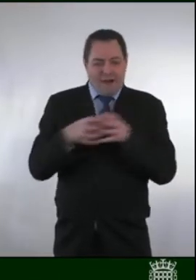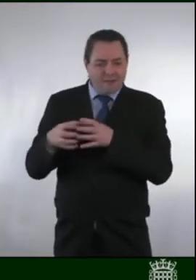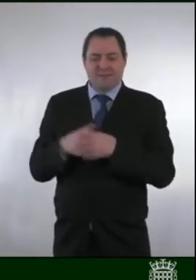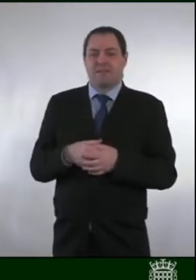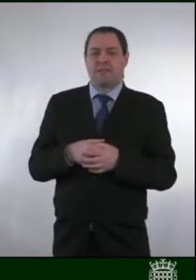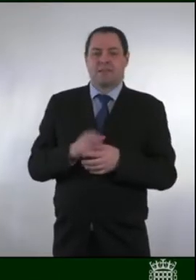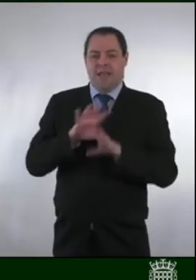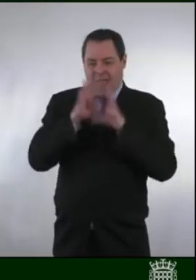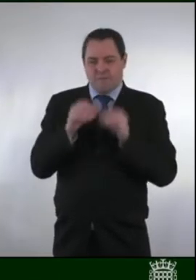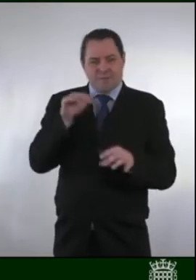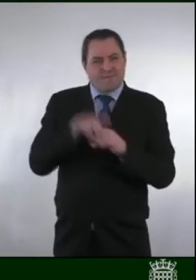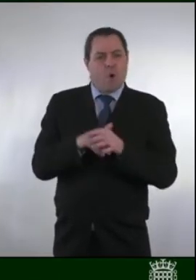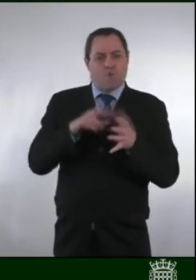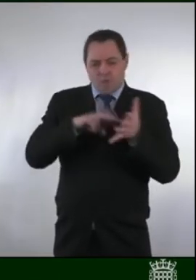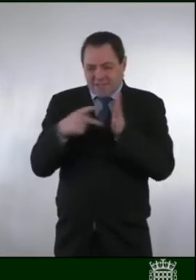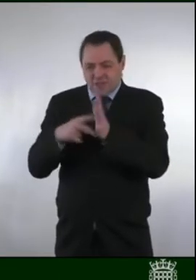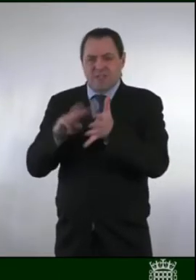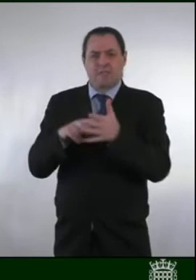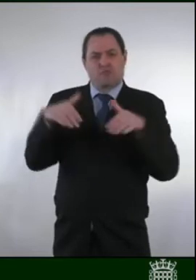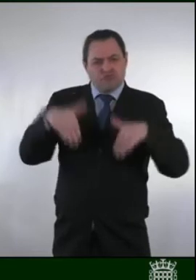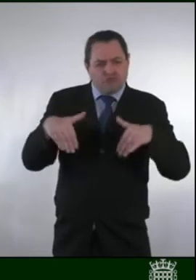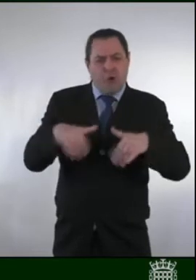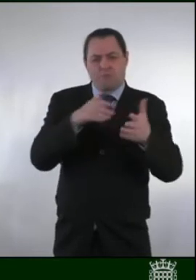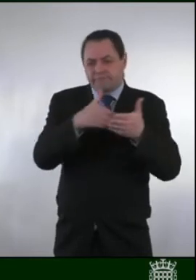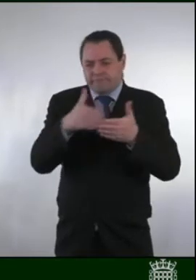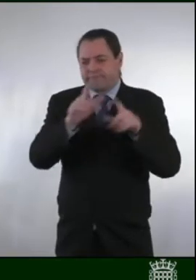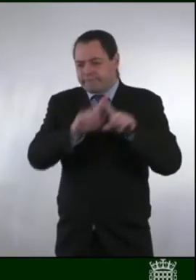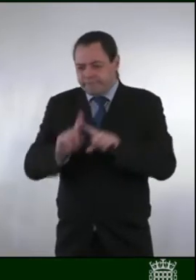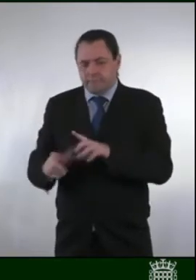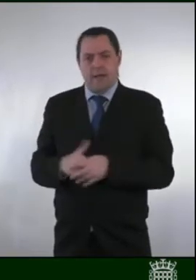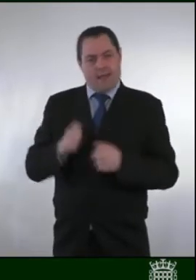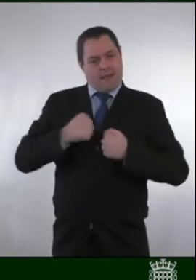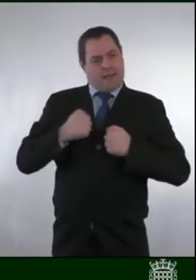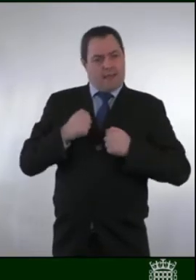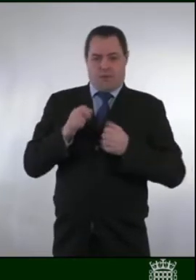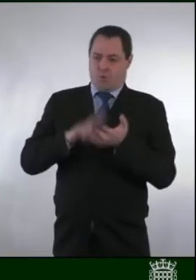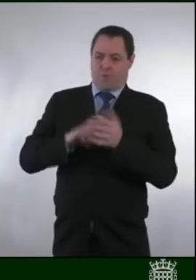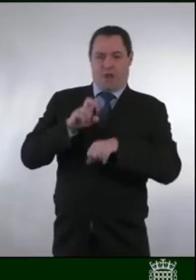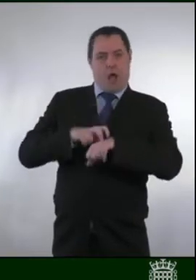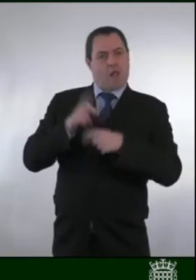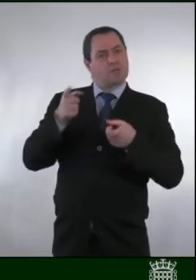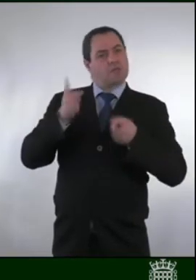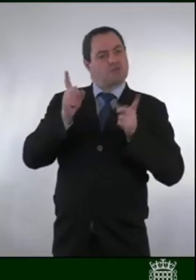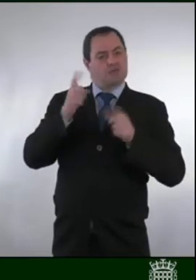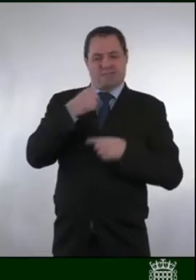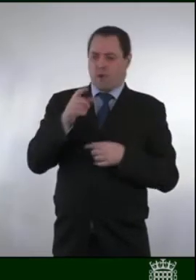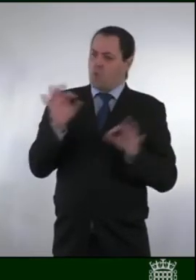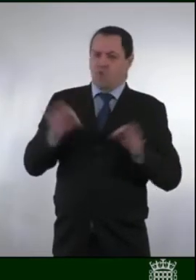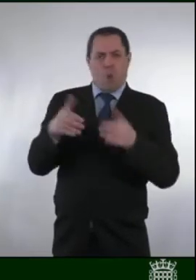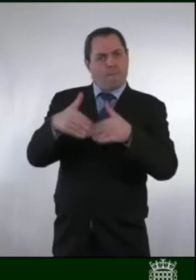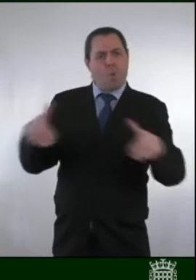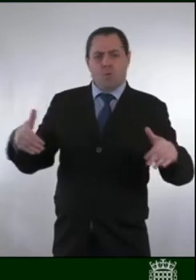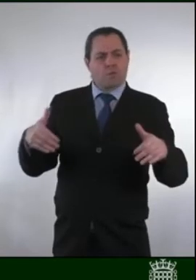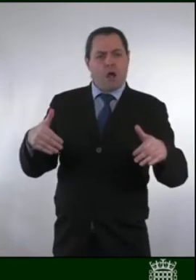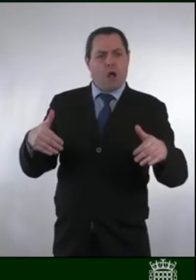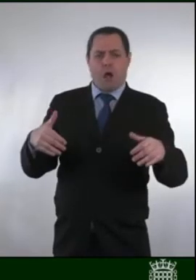in logistics and retail, the Secretary of State for Northern Ireland said last week that there's no border in the Irish Sea and that disruption to supplies was a